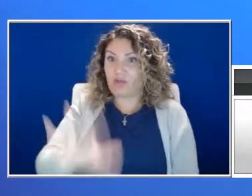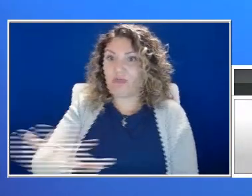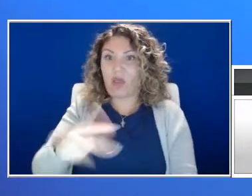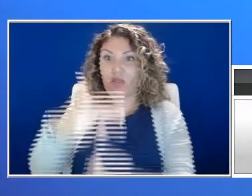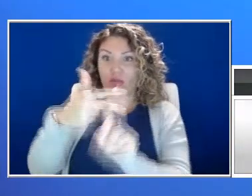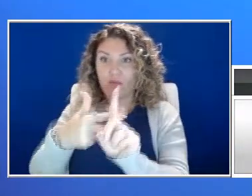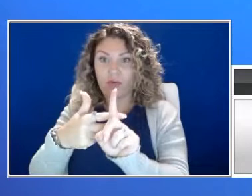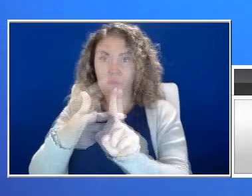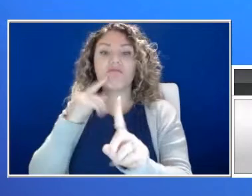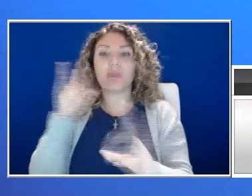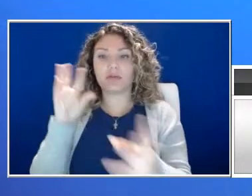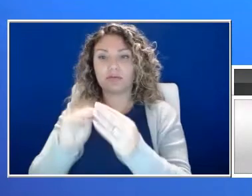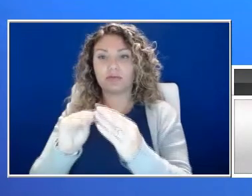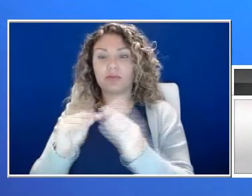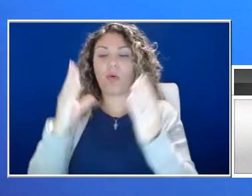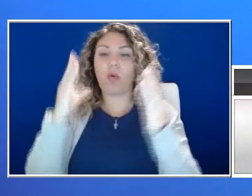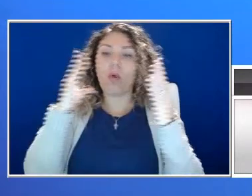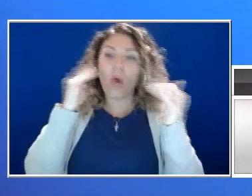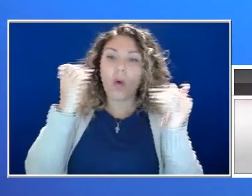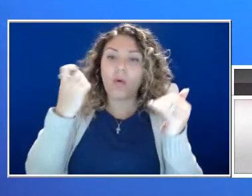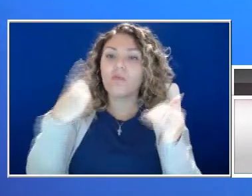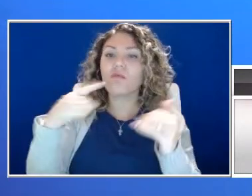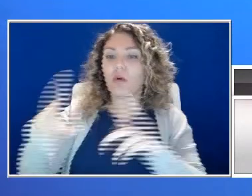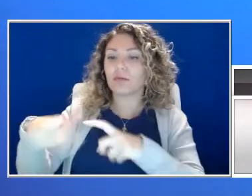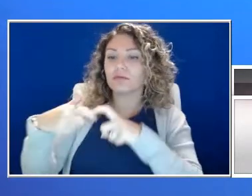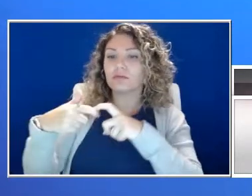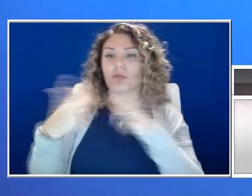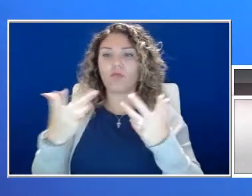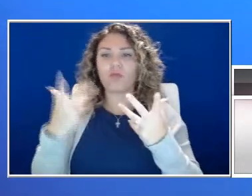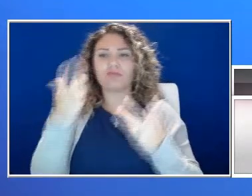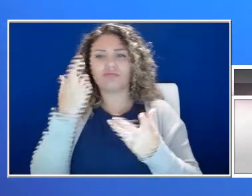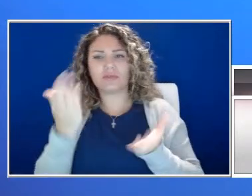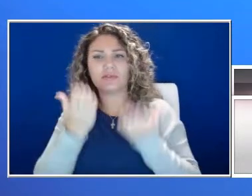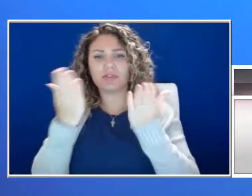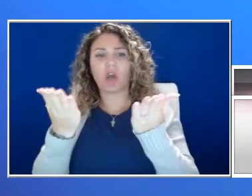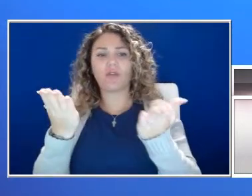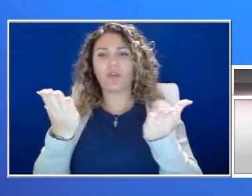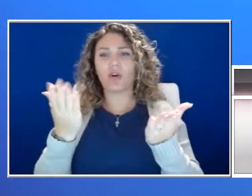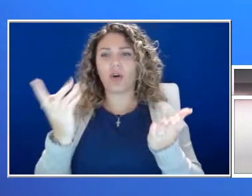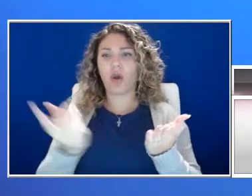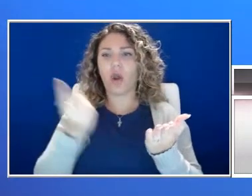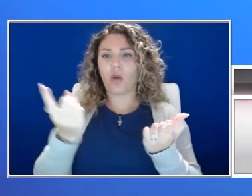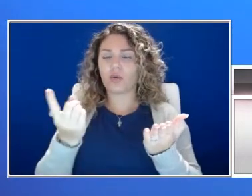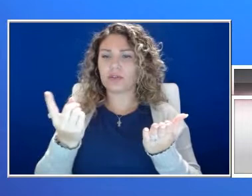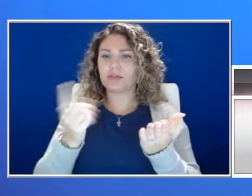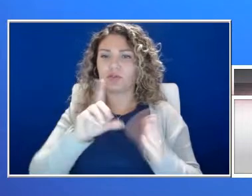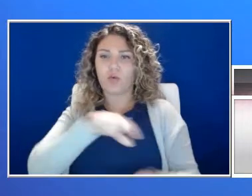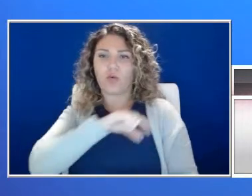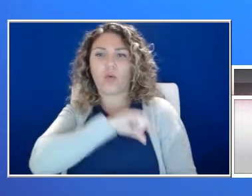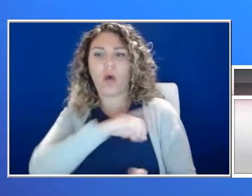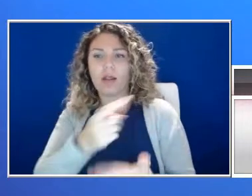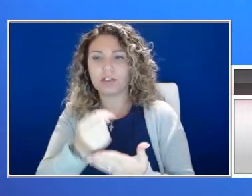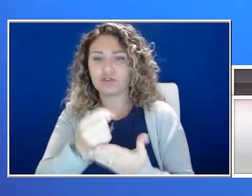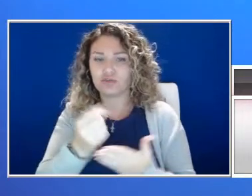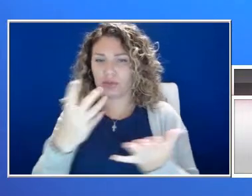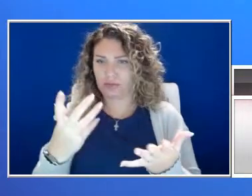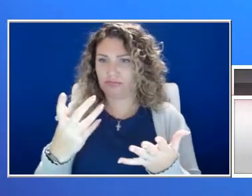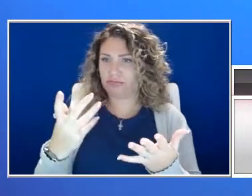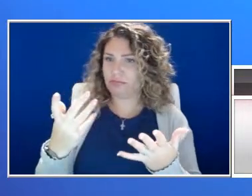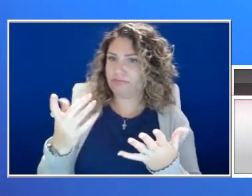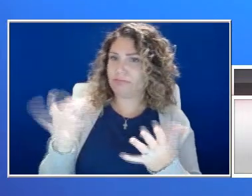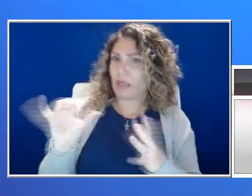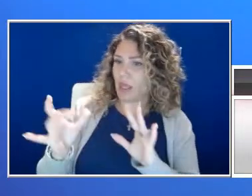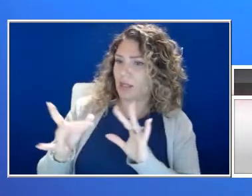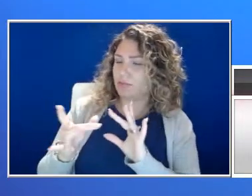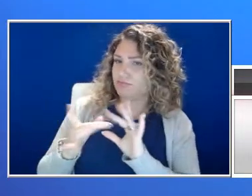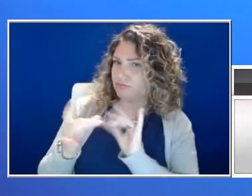to keep her in remission. The reason we offer it to her is that we always have this amount of quality of treatments. Like as Dr. McGurk talked about, stem cell